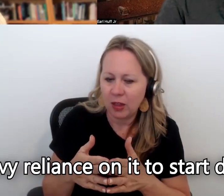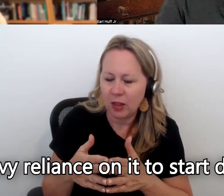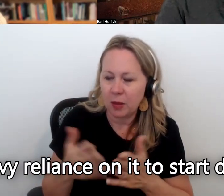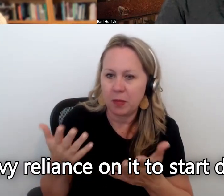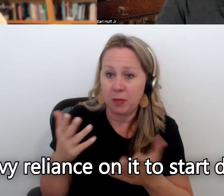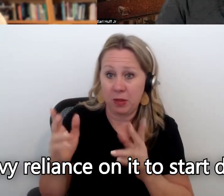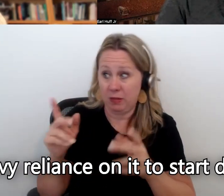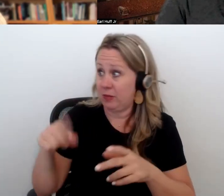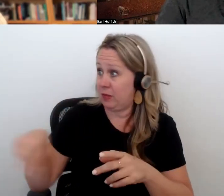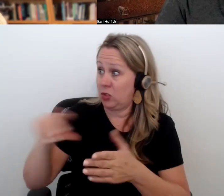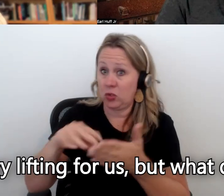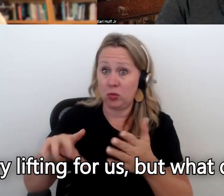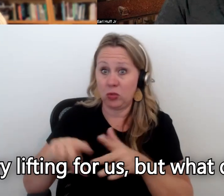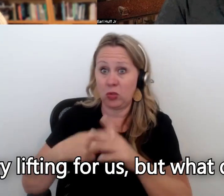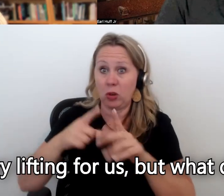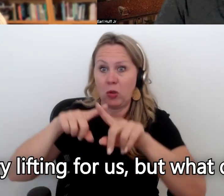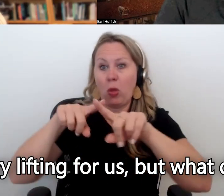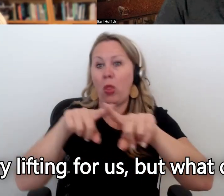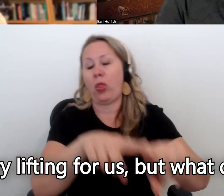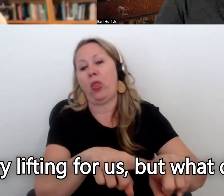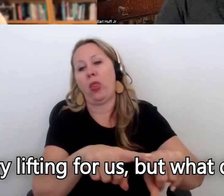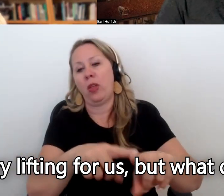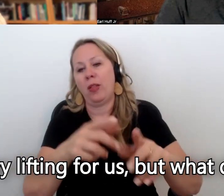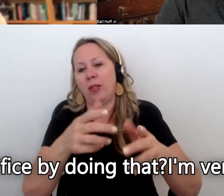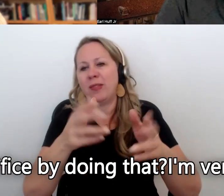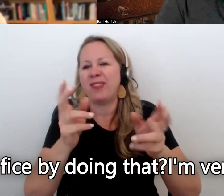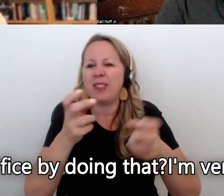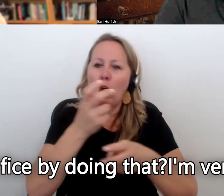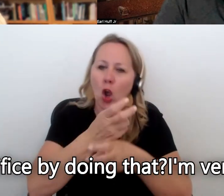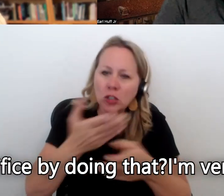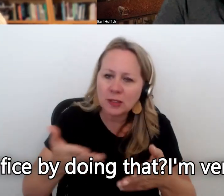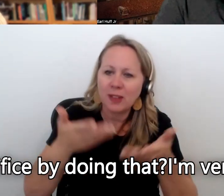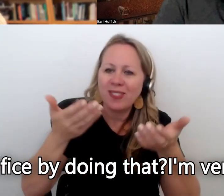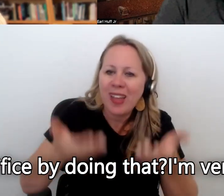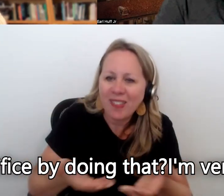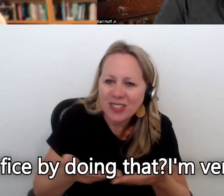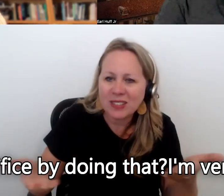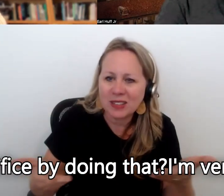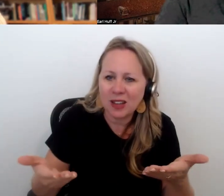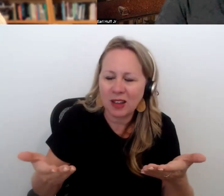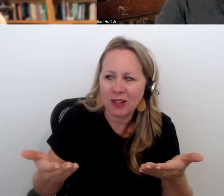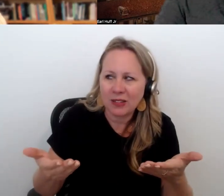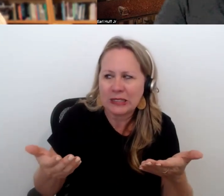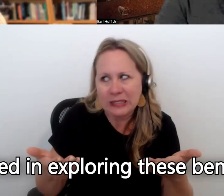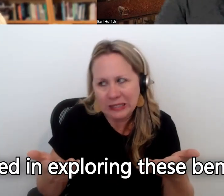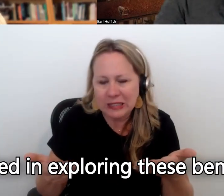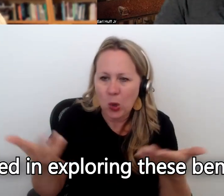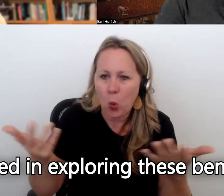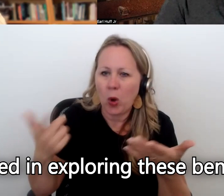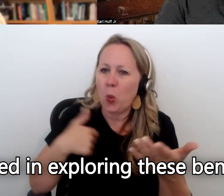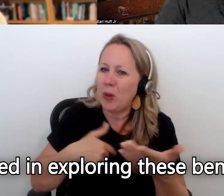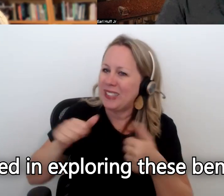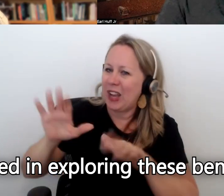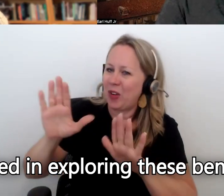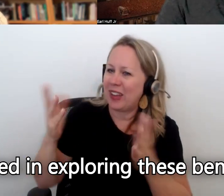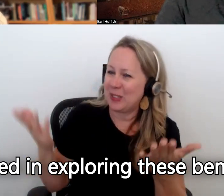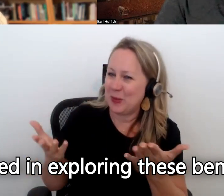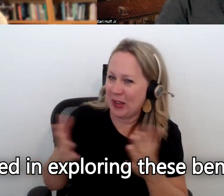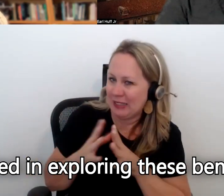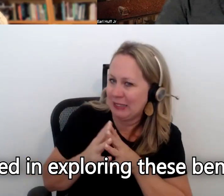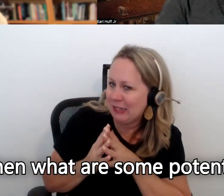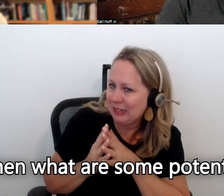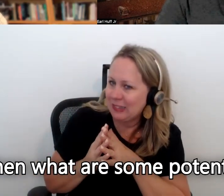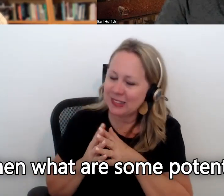reliance on it to start doing the heavy lifting for us, but what do we sacrifice by doing that? And so I'm very interested in kind of exploring